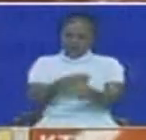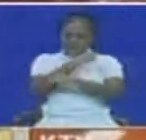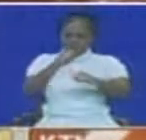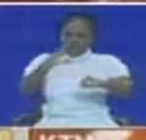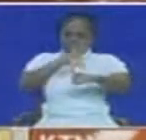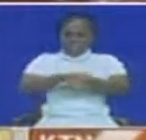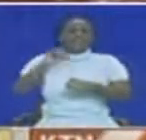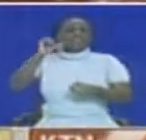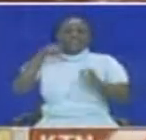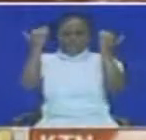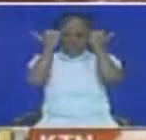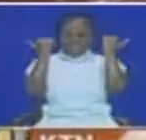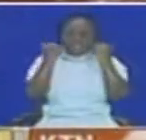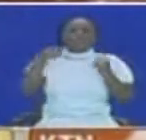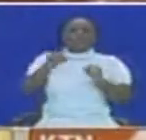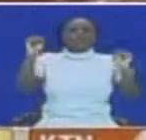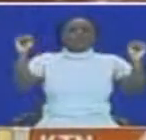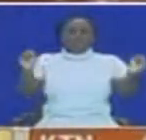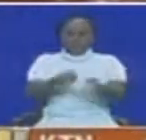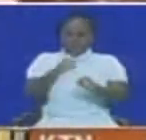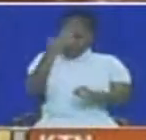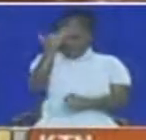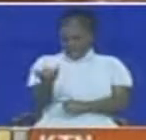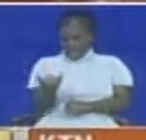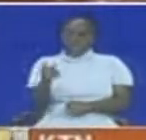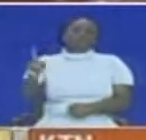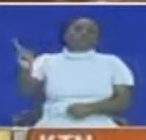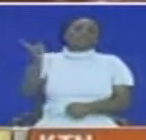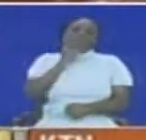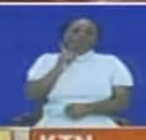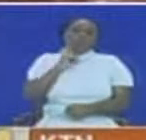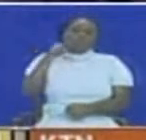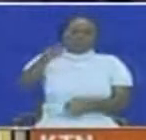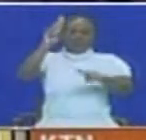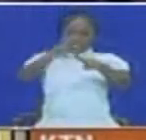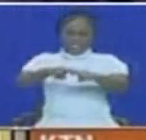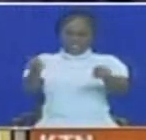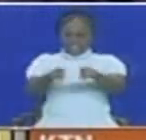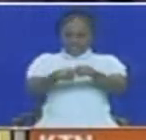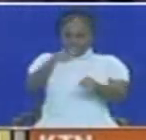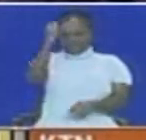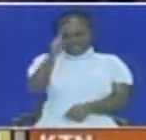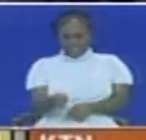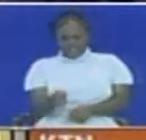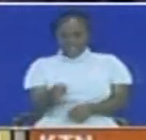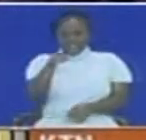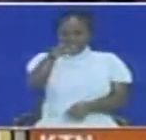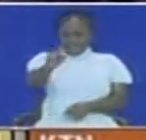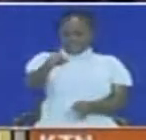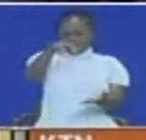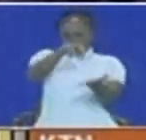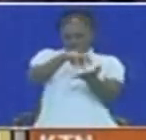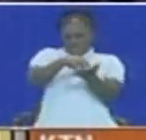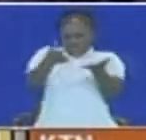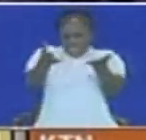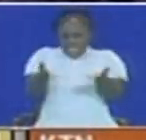cases, because you can't take up the cases because tomorrow you're going to be sitting as a judge. It puts them in